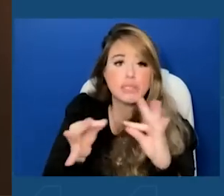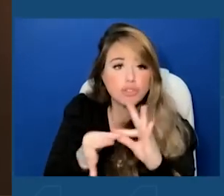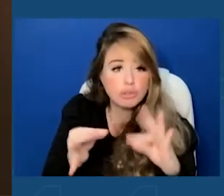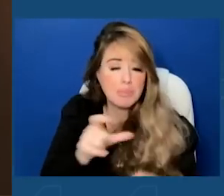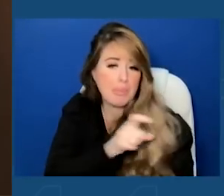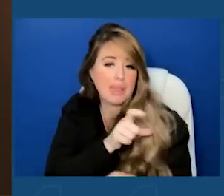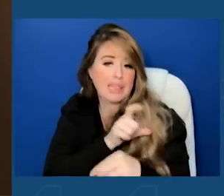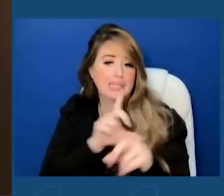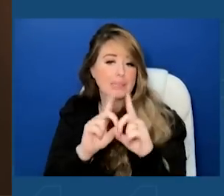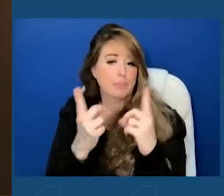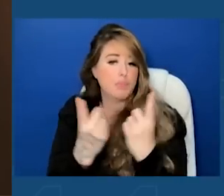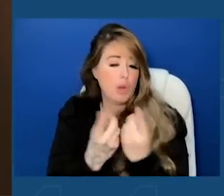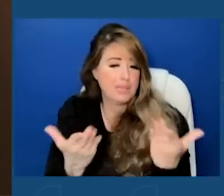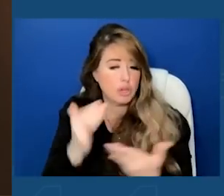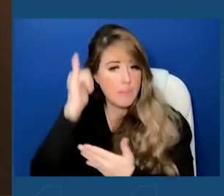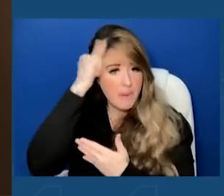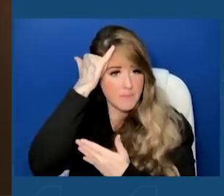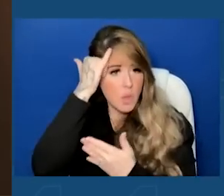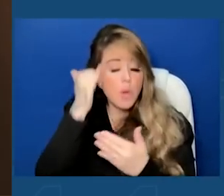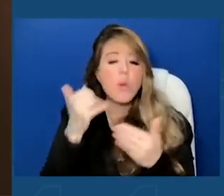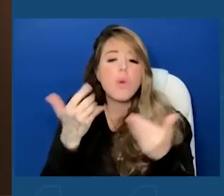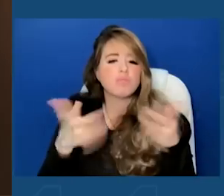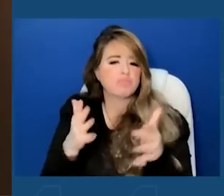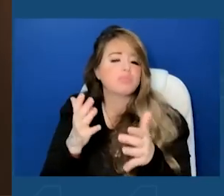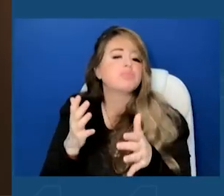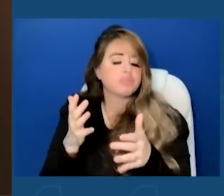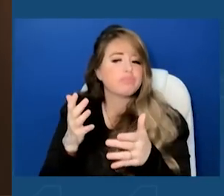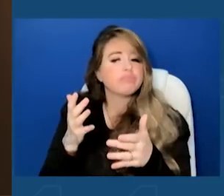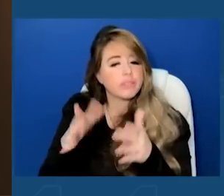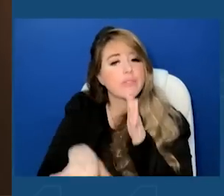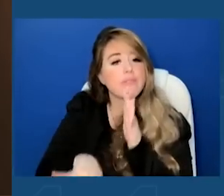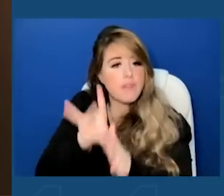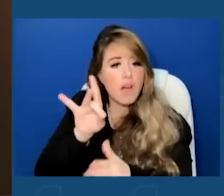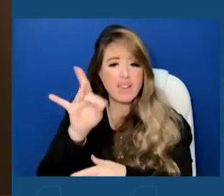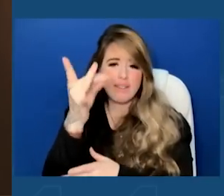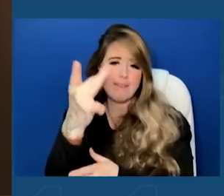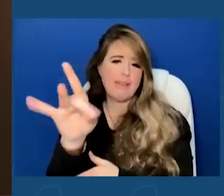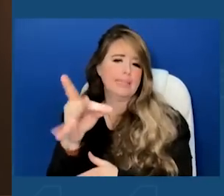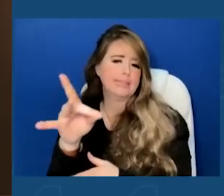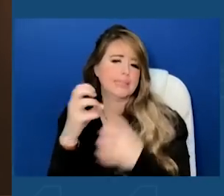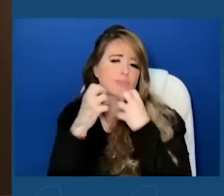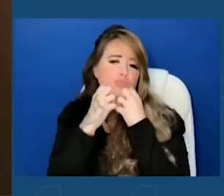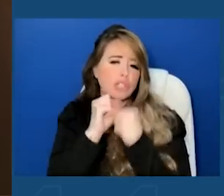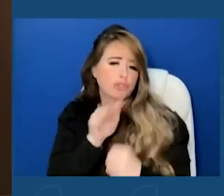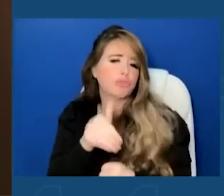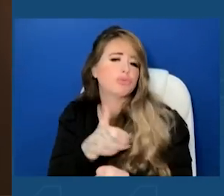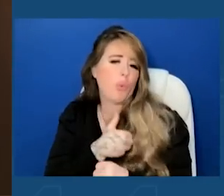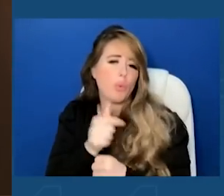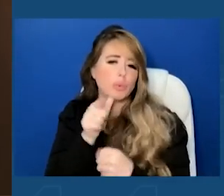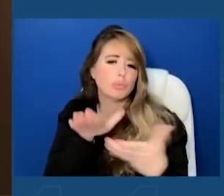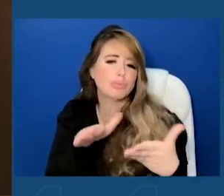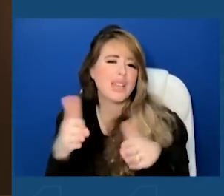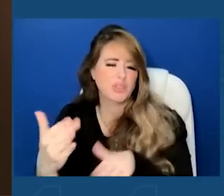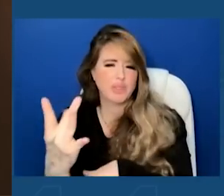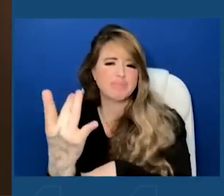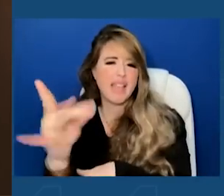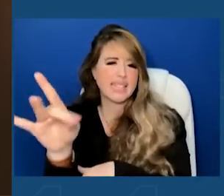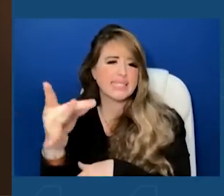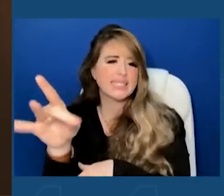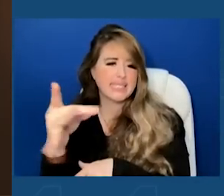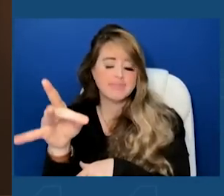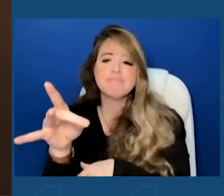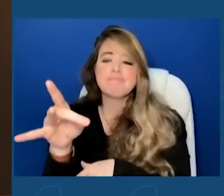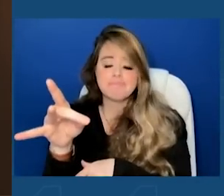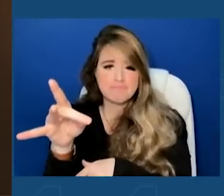has retrieved 18 of these precious souls. That is not an